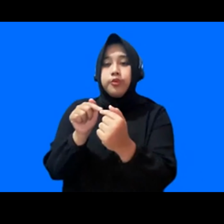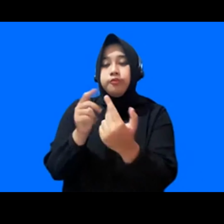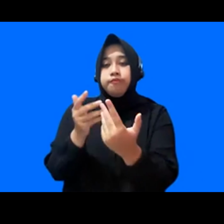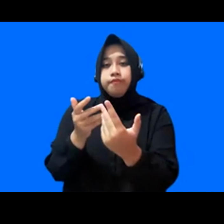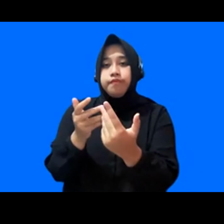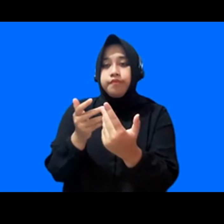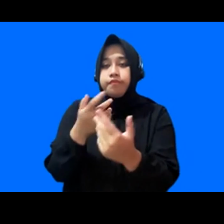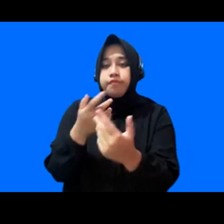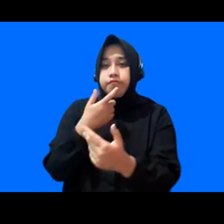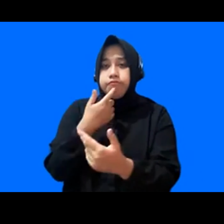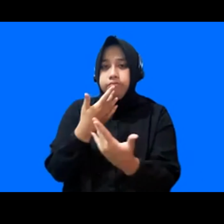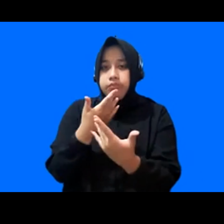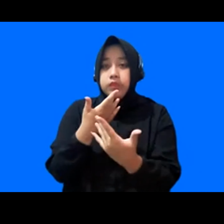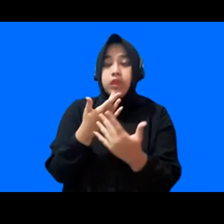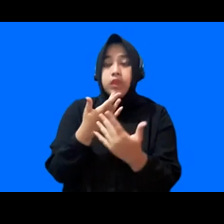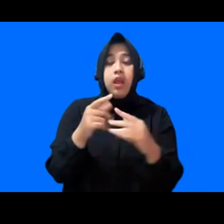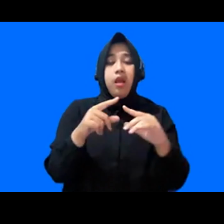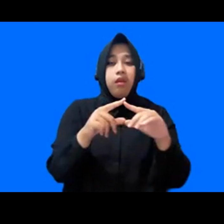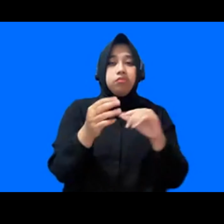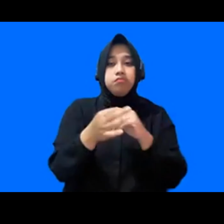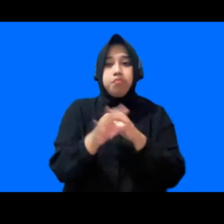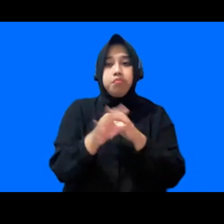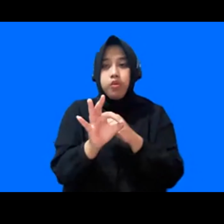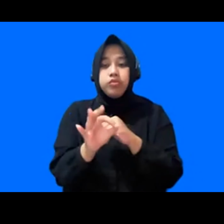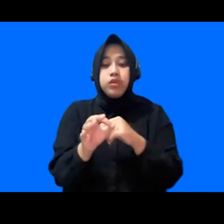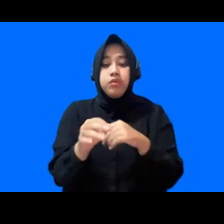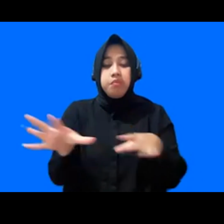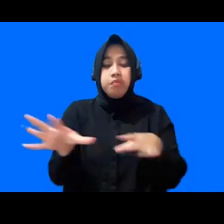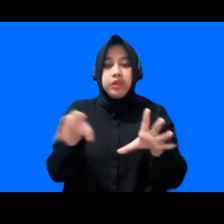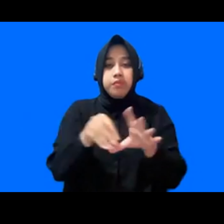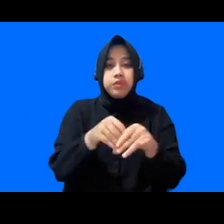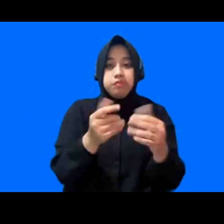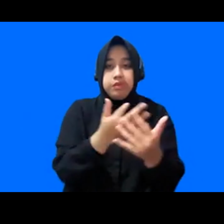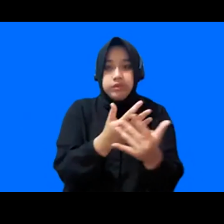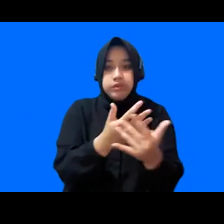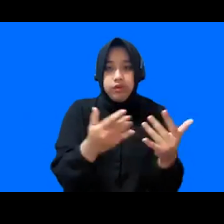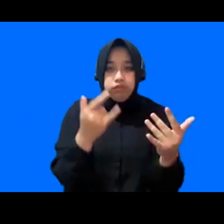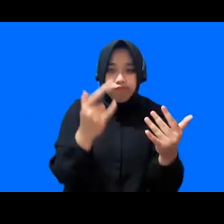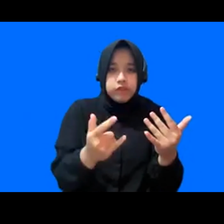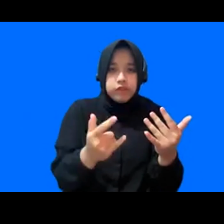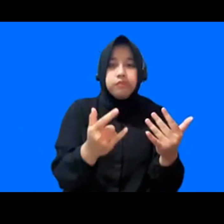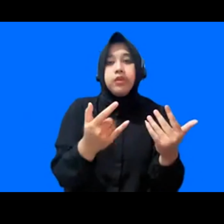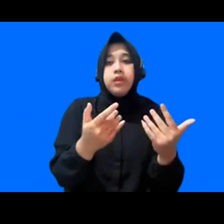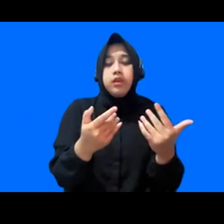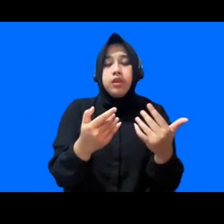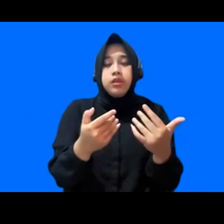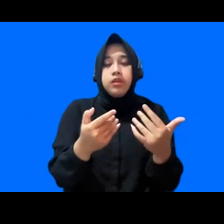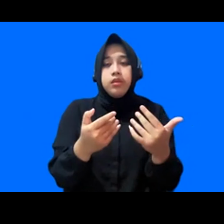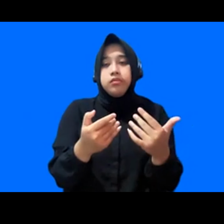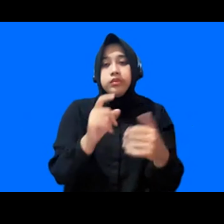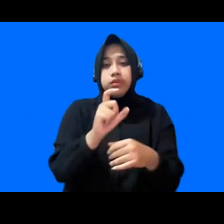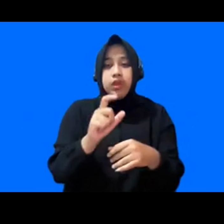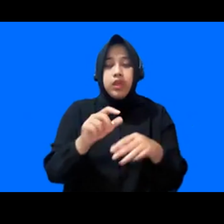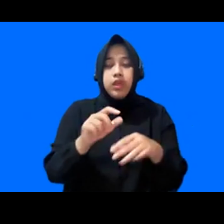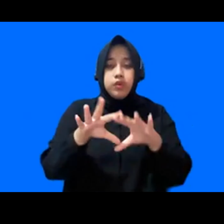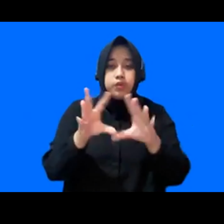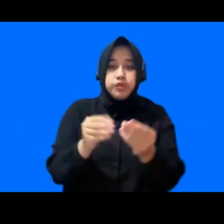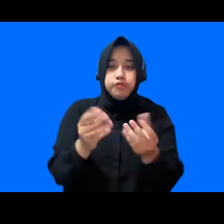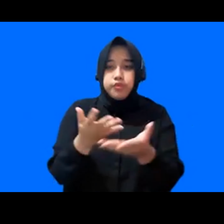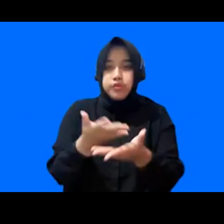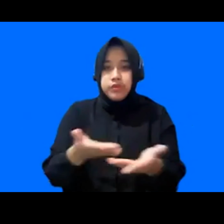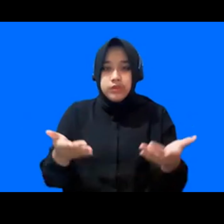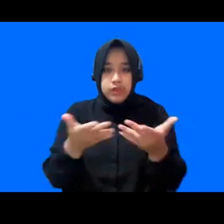public participation and social accountability mechanisms, and development of interoperable databases, which link and strengthen